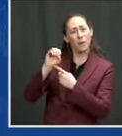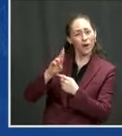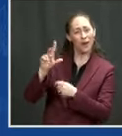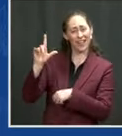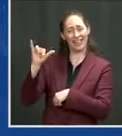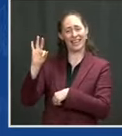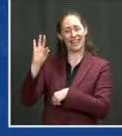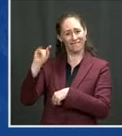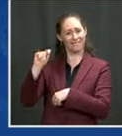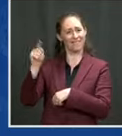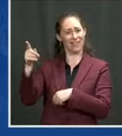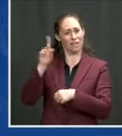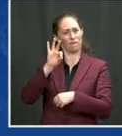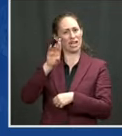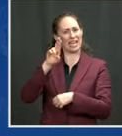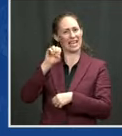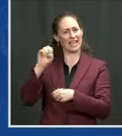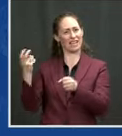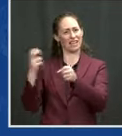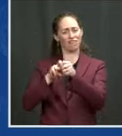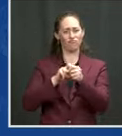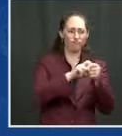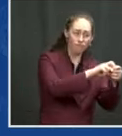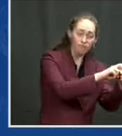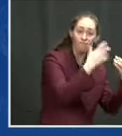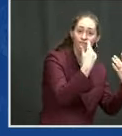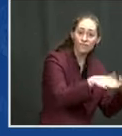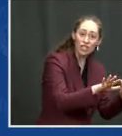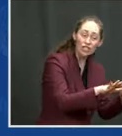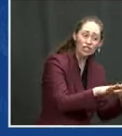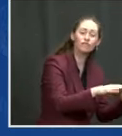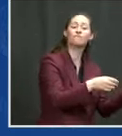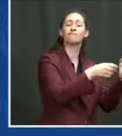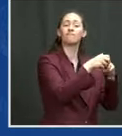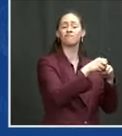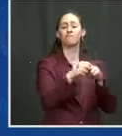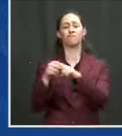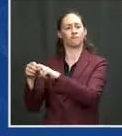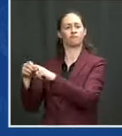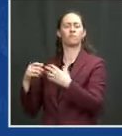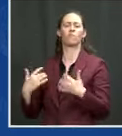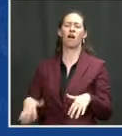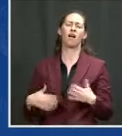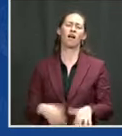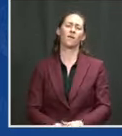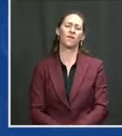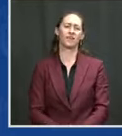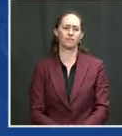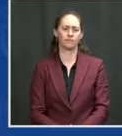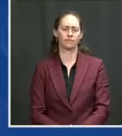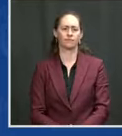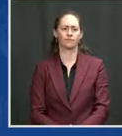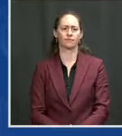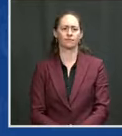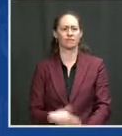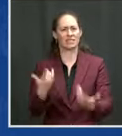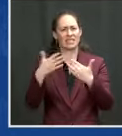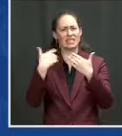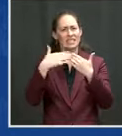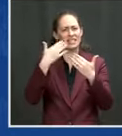and from, they'll take you back home. And it makes it easy for students who will work with federal pharmacy